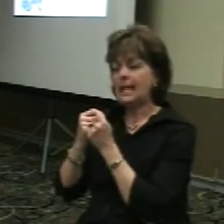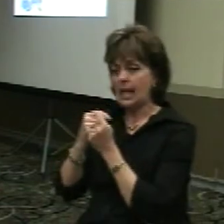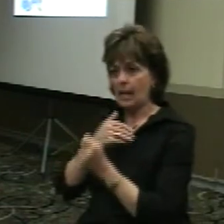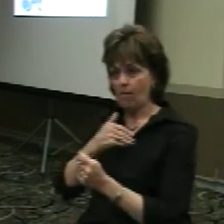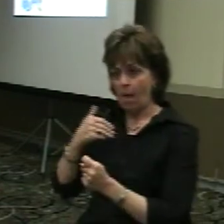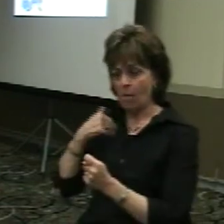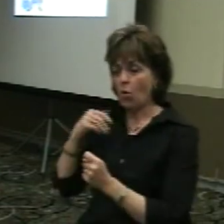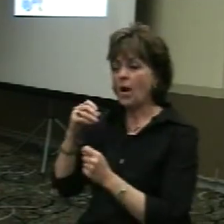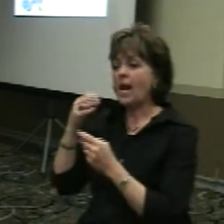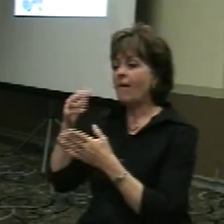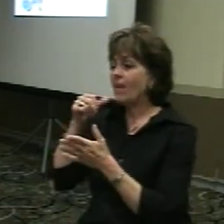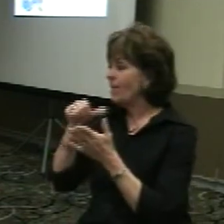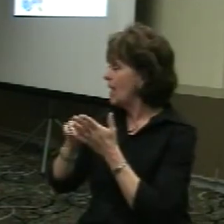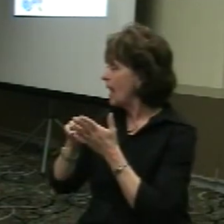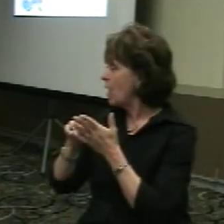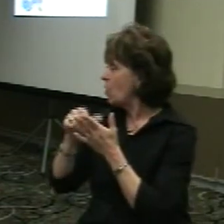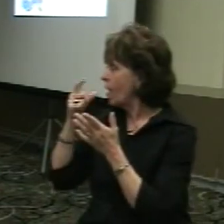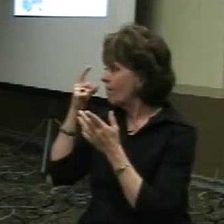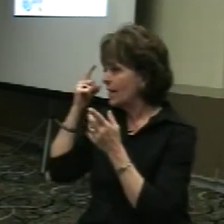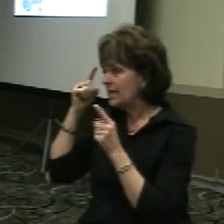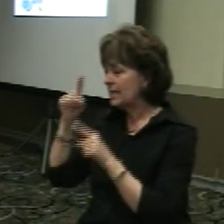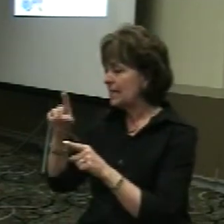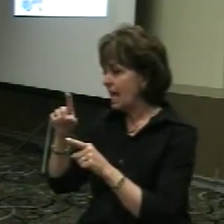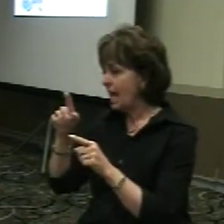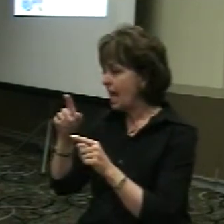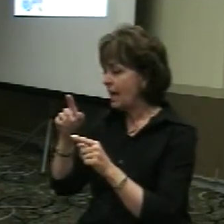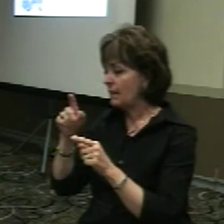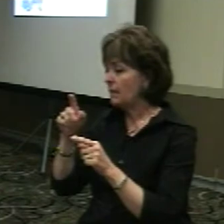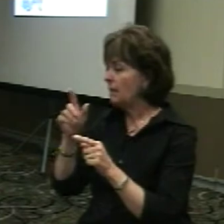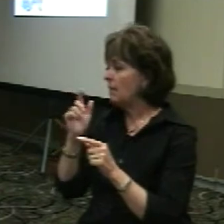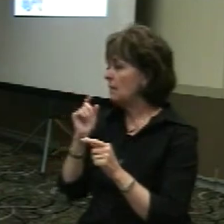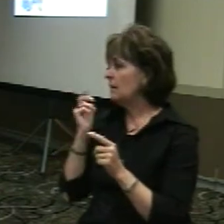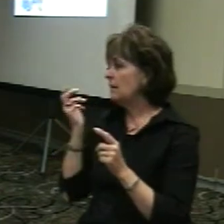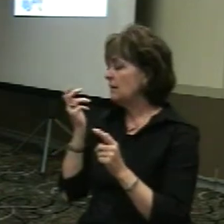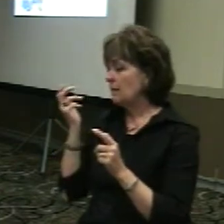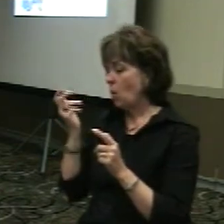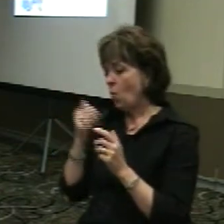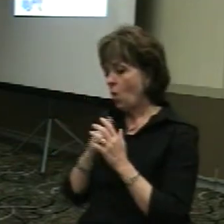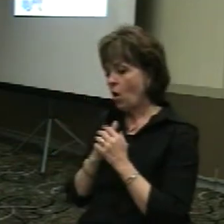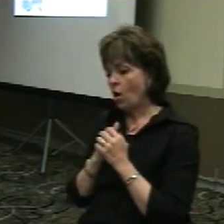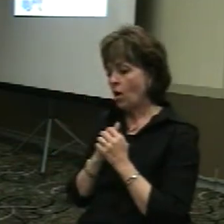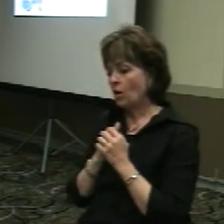letter of dissent, this is kind of going into a whole other thing, or